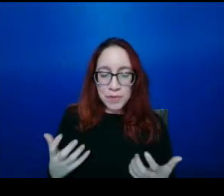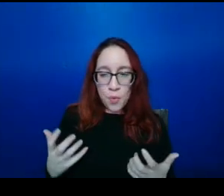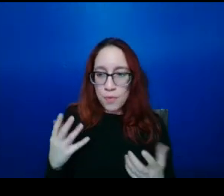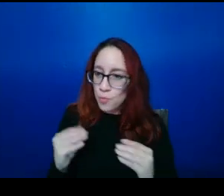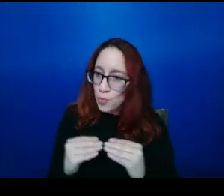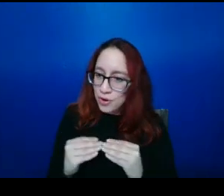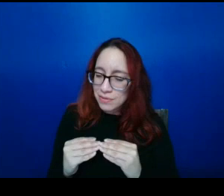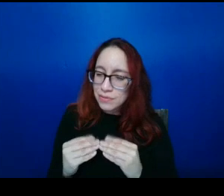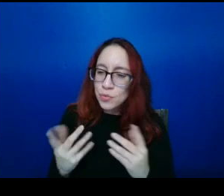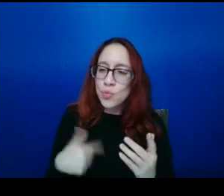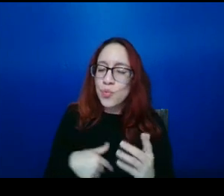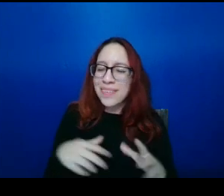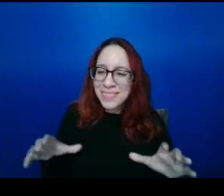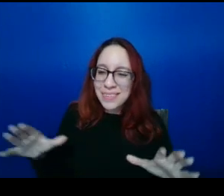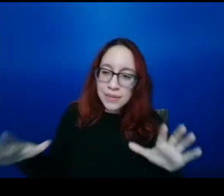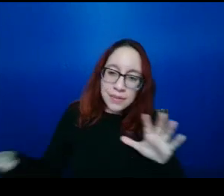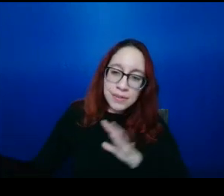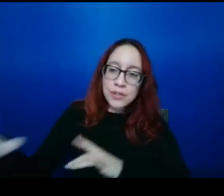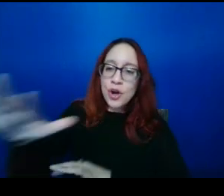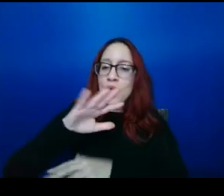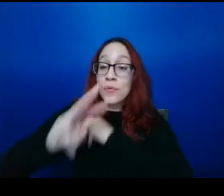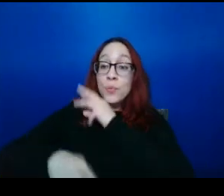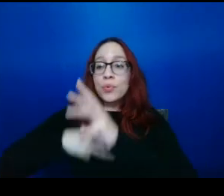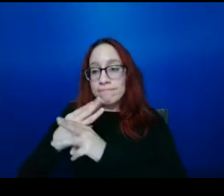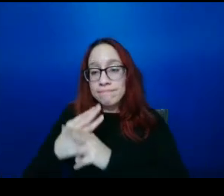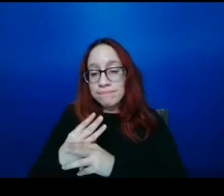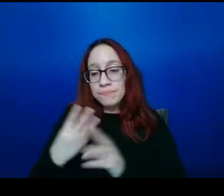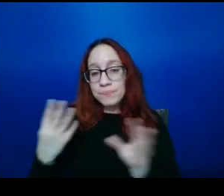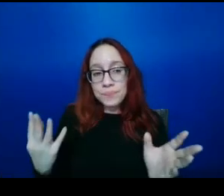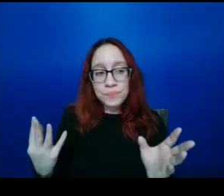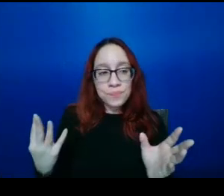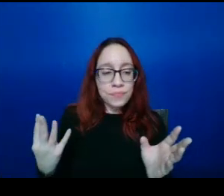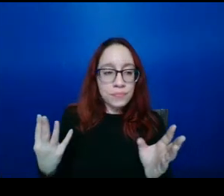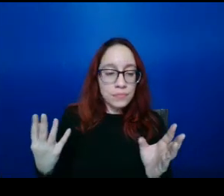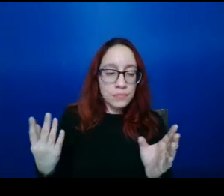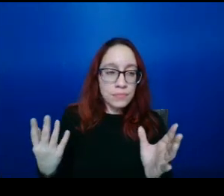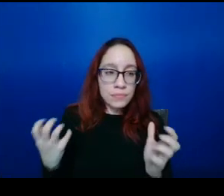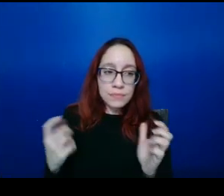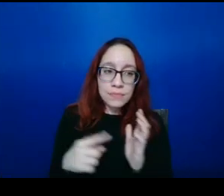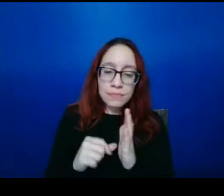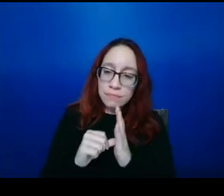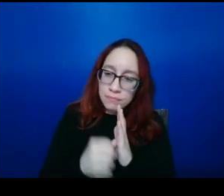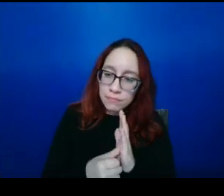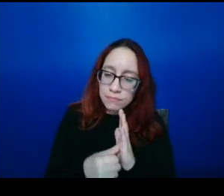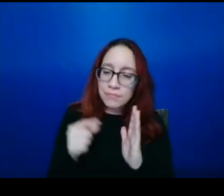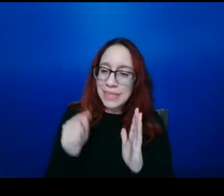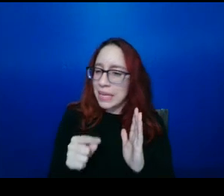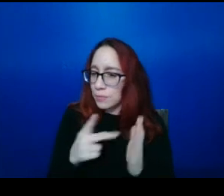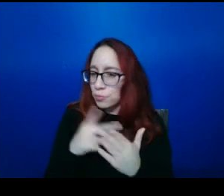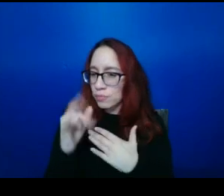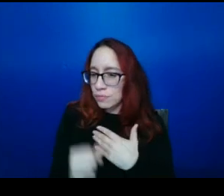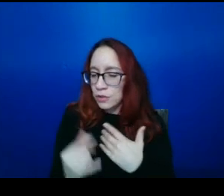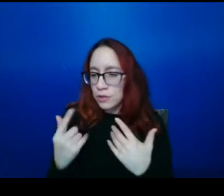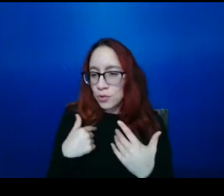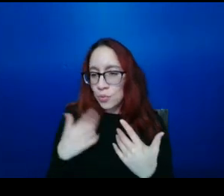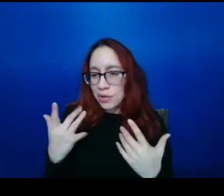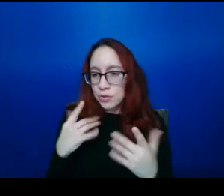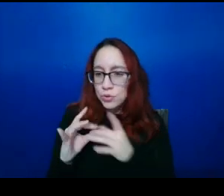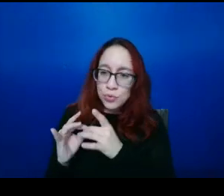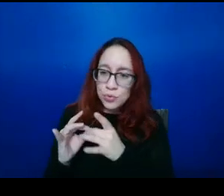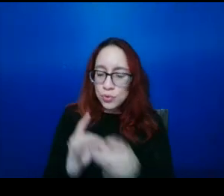more emphasis. We do stuff all over the world, literally all over the world. And, but I wanted to put more emphasis on that project because obviously it